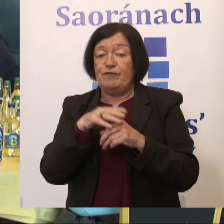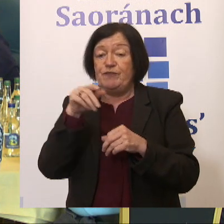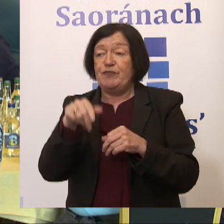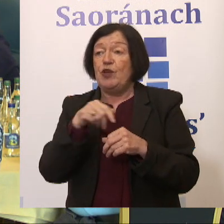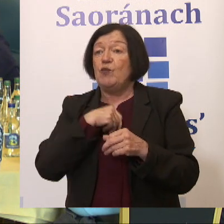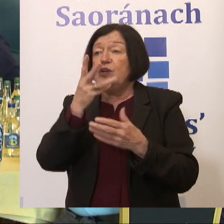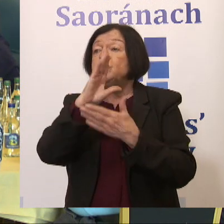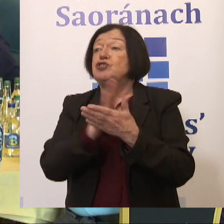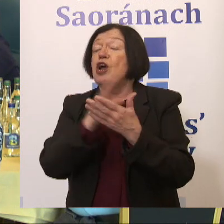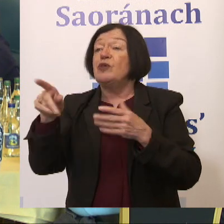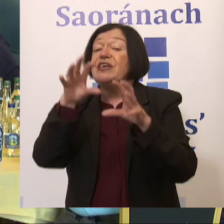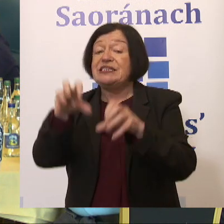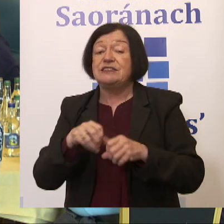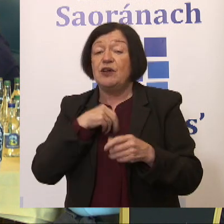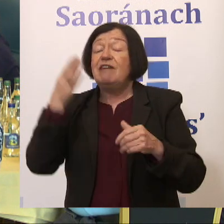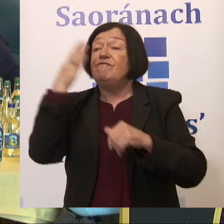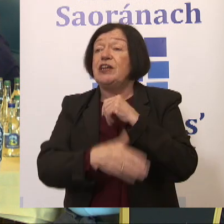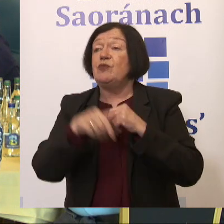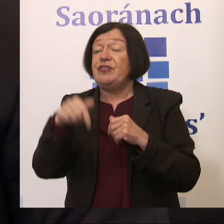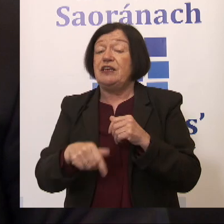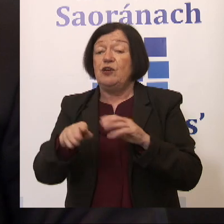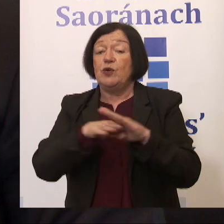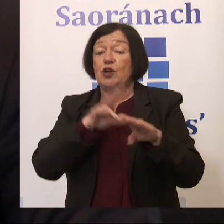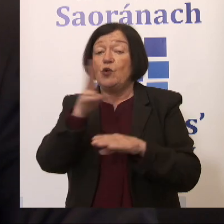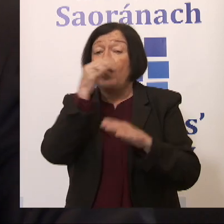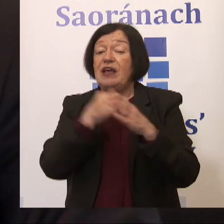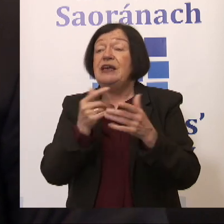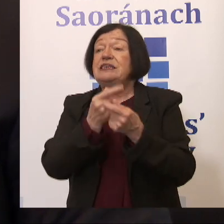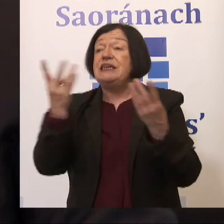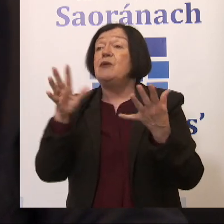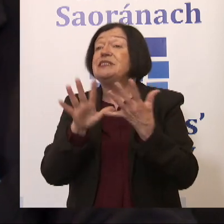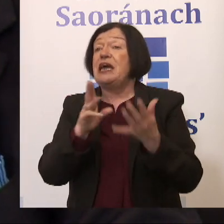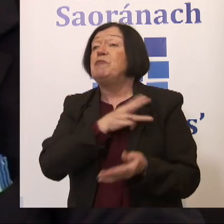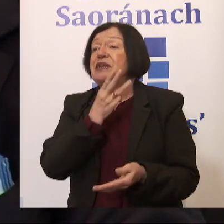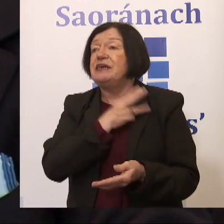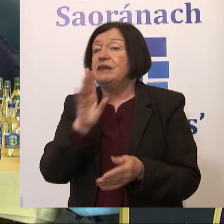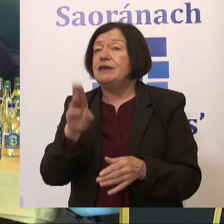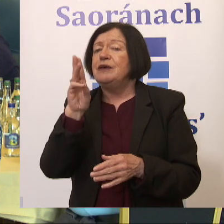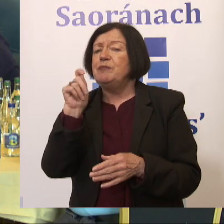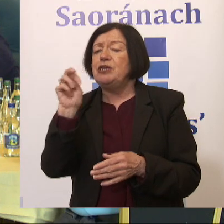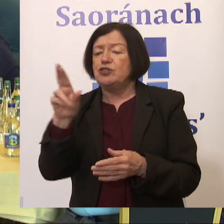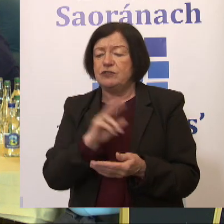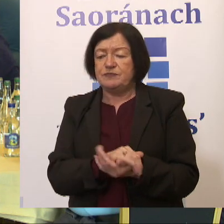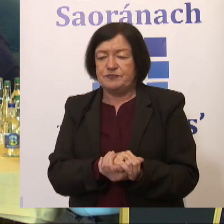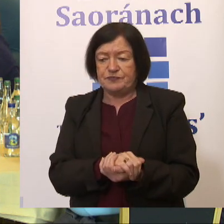can share with the Assembly. So we're going to finish up this session with a question from table 10, please, and Peter.